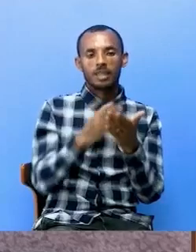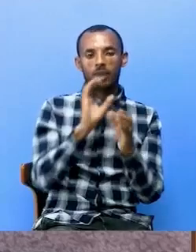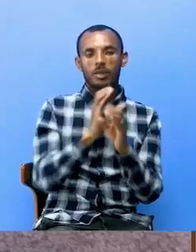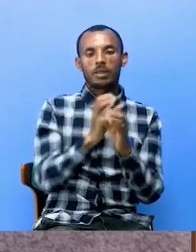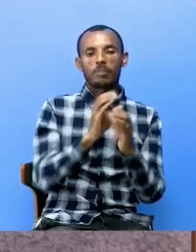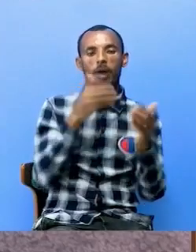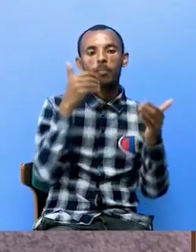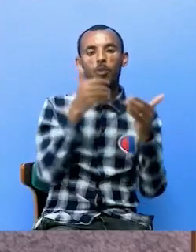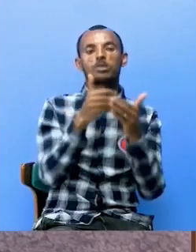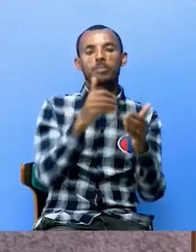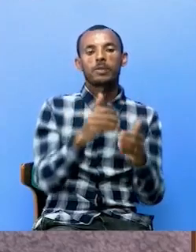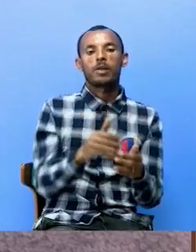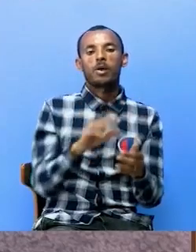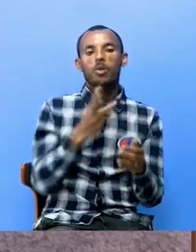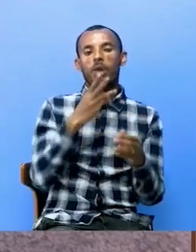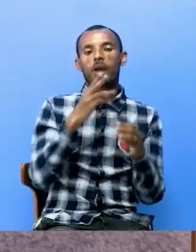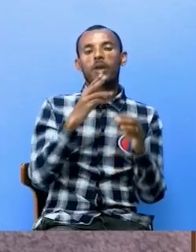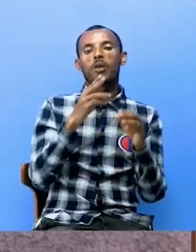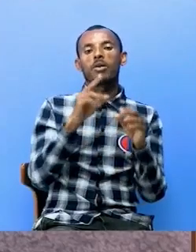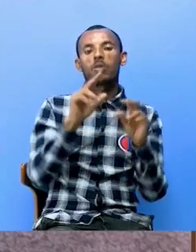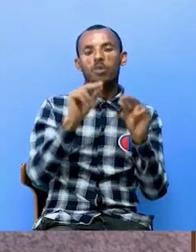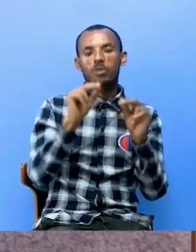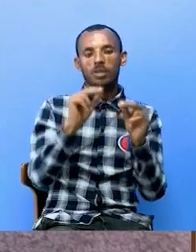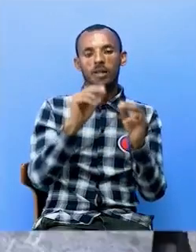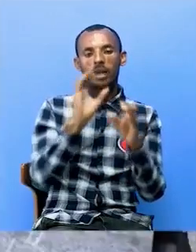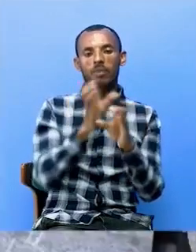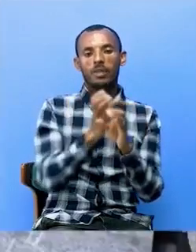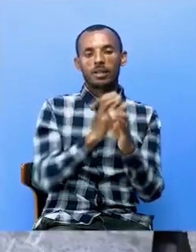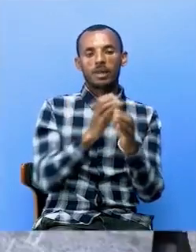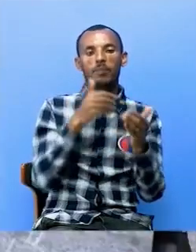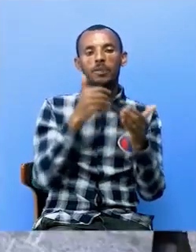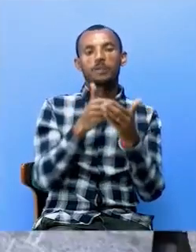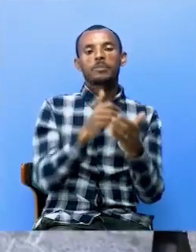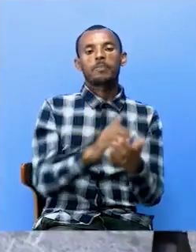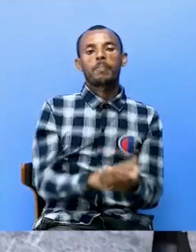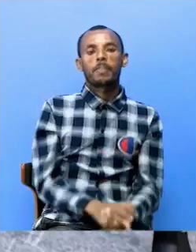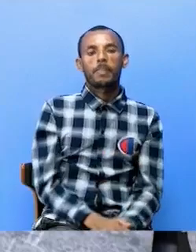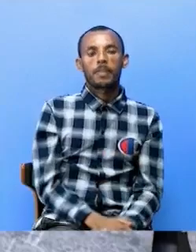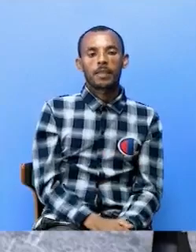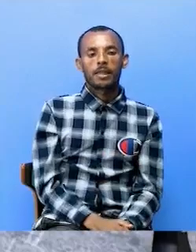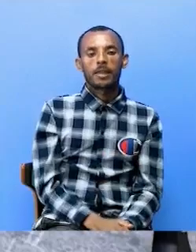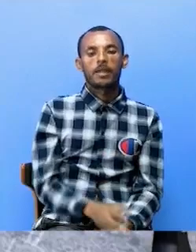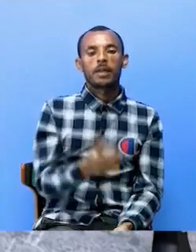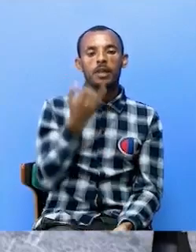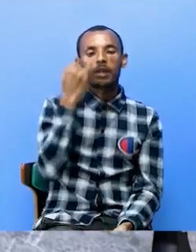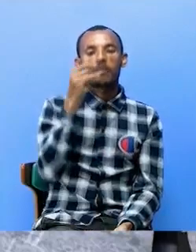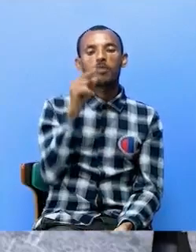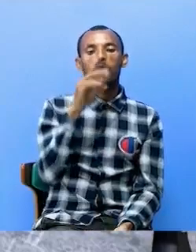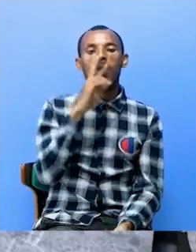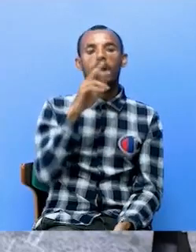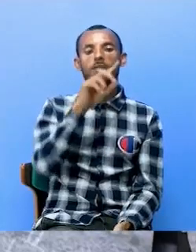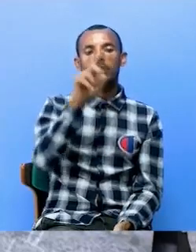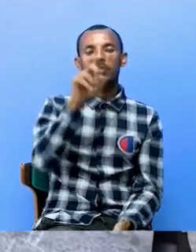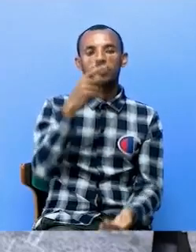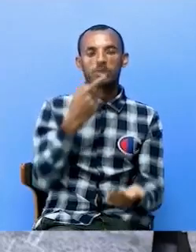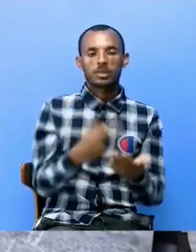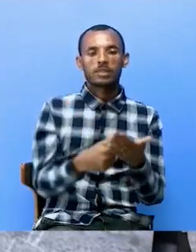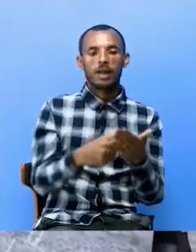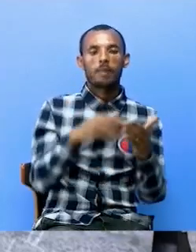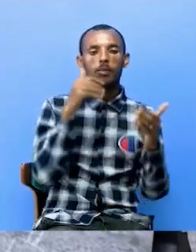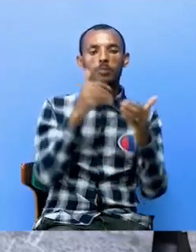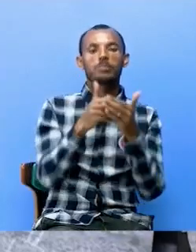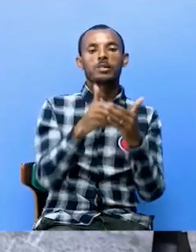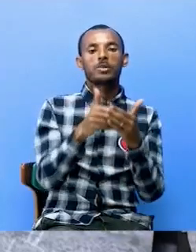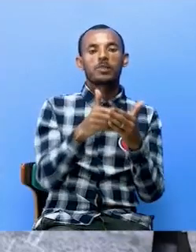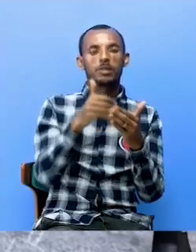by approximate, because we are not calculating, we are approximating. So if you are asked to approximate square